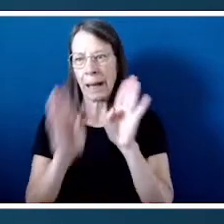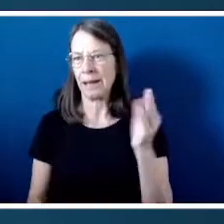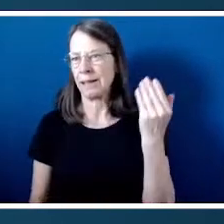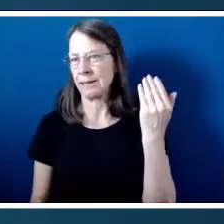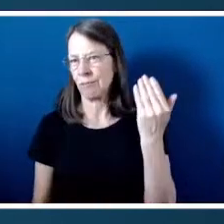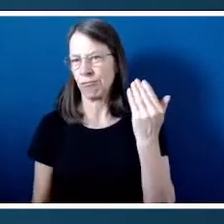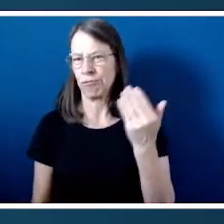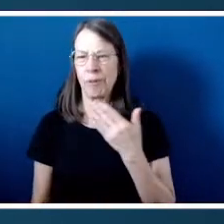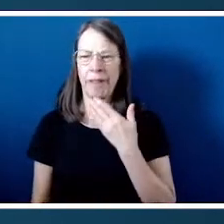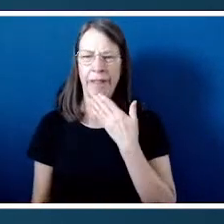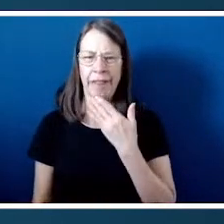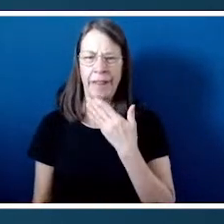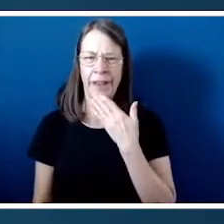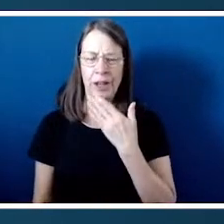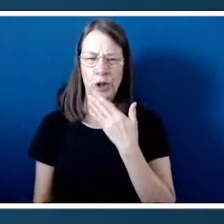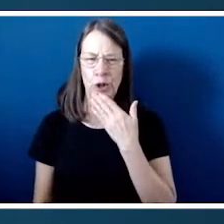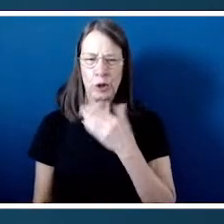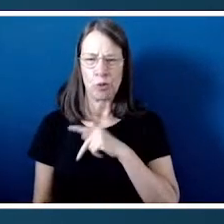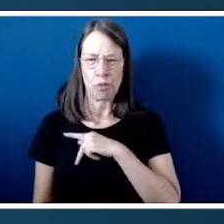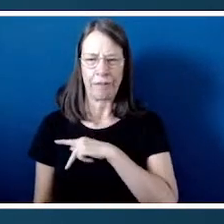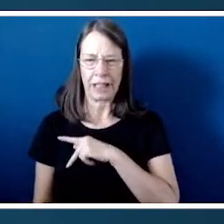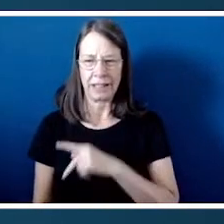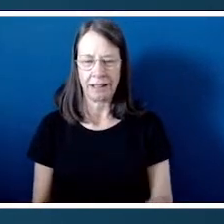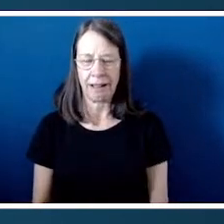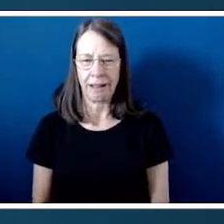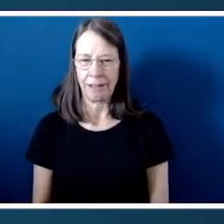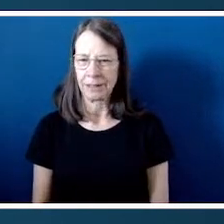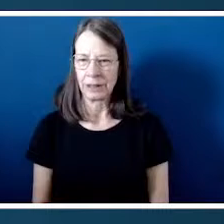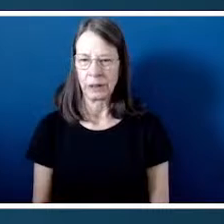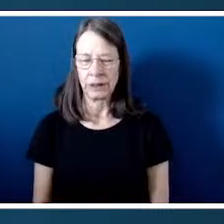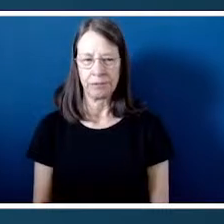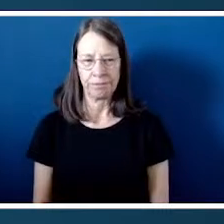Prasad, for that remarkable and